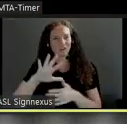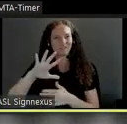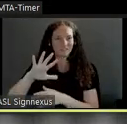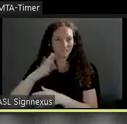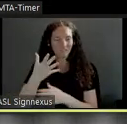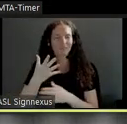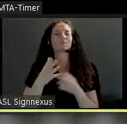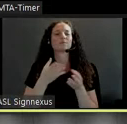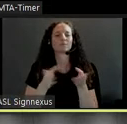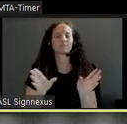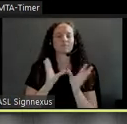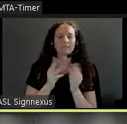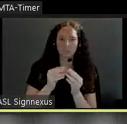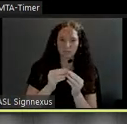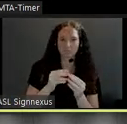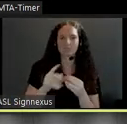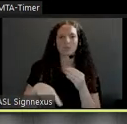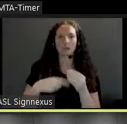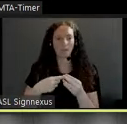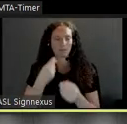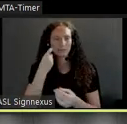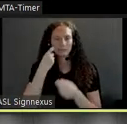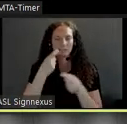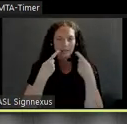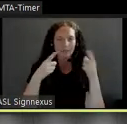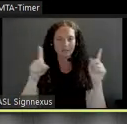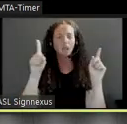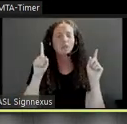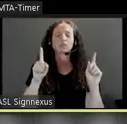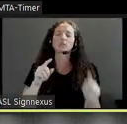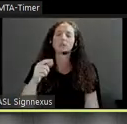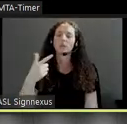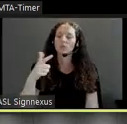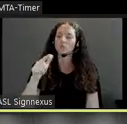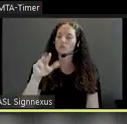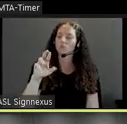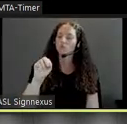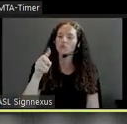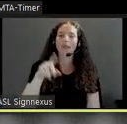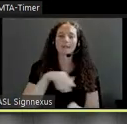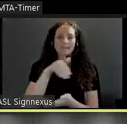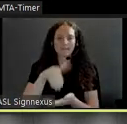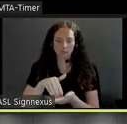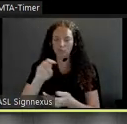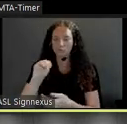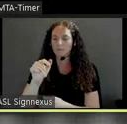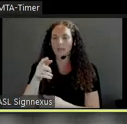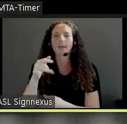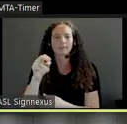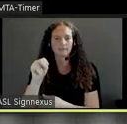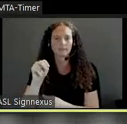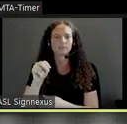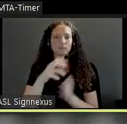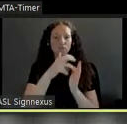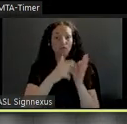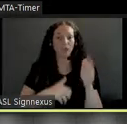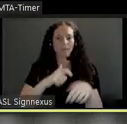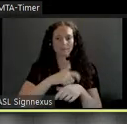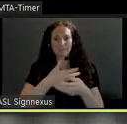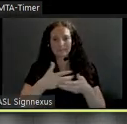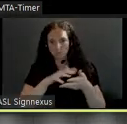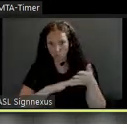recently announced Grand Central Madison draft schedules, excuse me. That's a point of emphasis. These are draft schedules, and we are